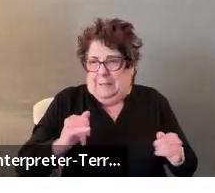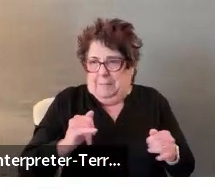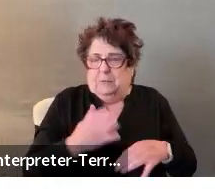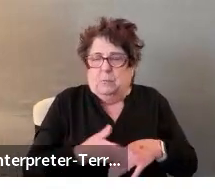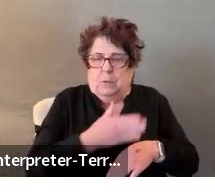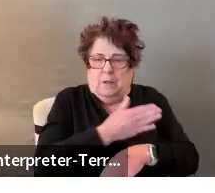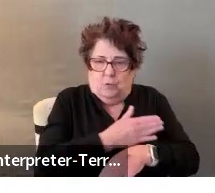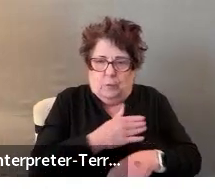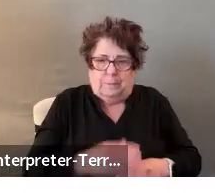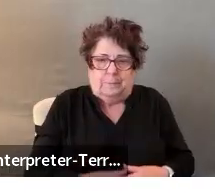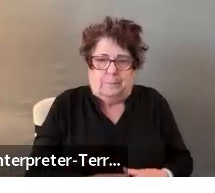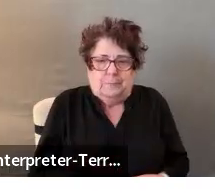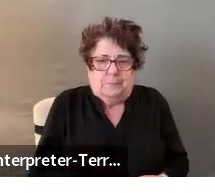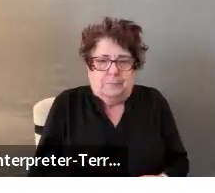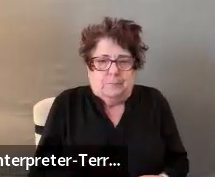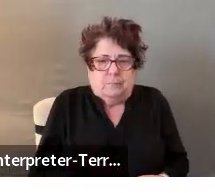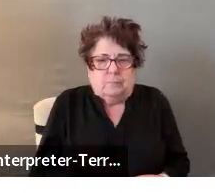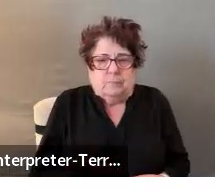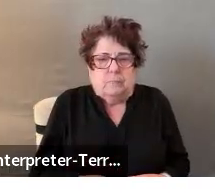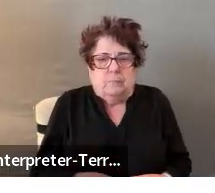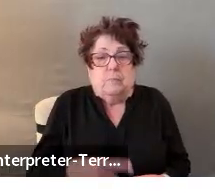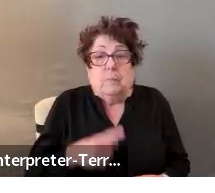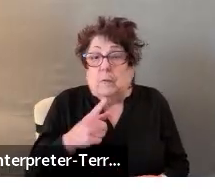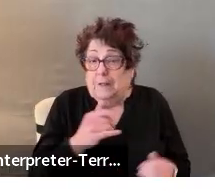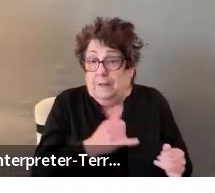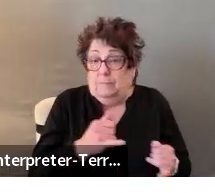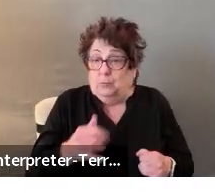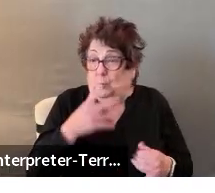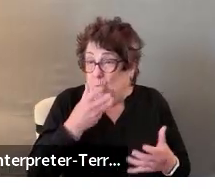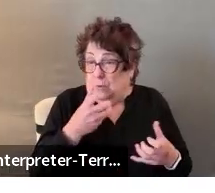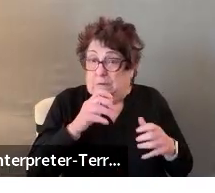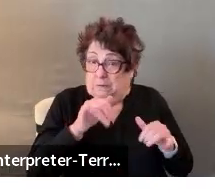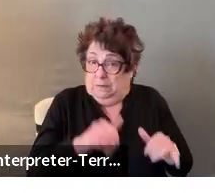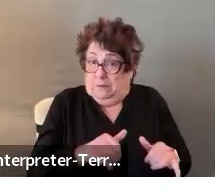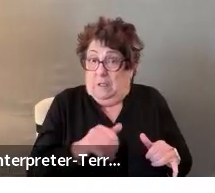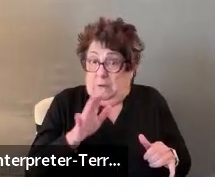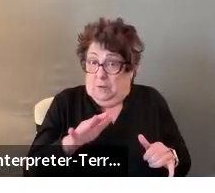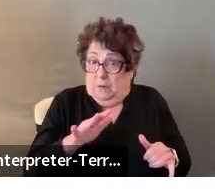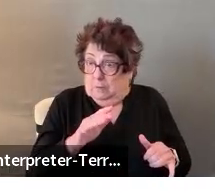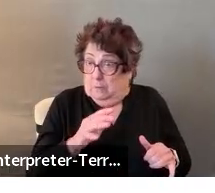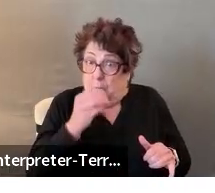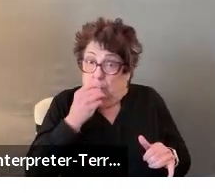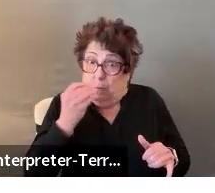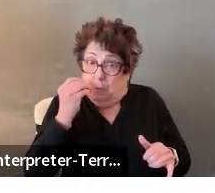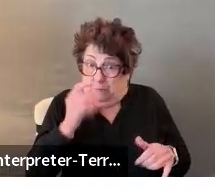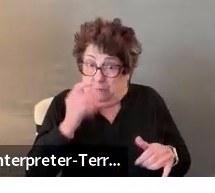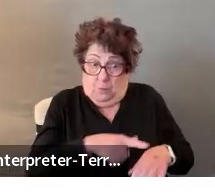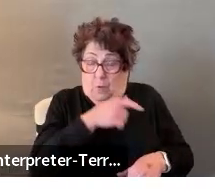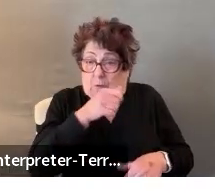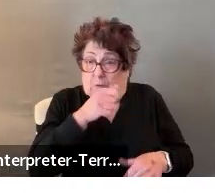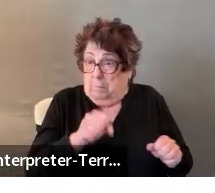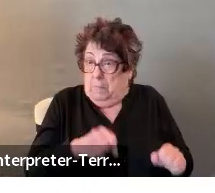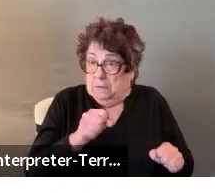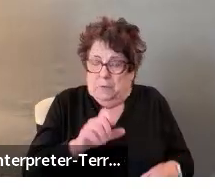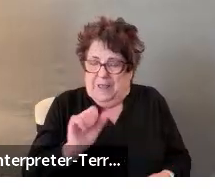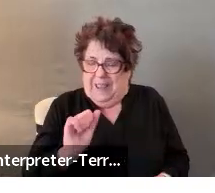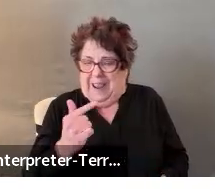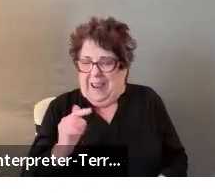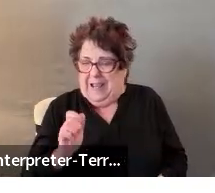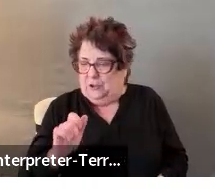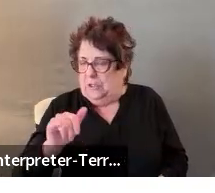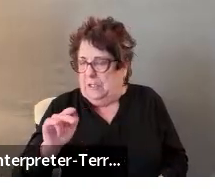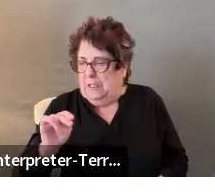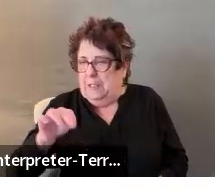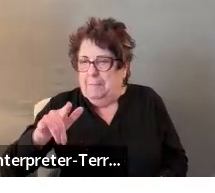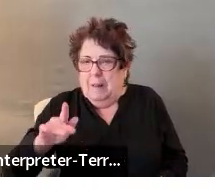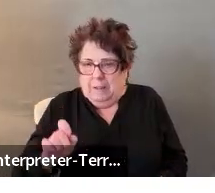Individuals who want to age in place or stay in their existing house as long as possible may also be interested in modifying their homes or